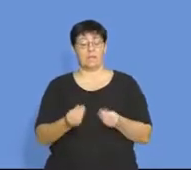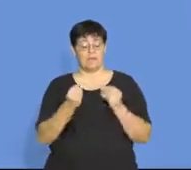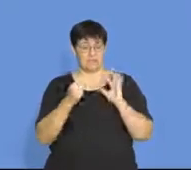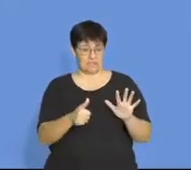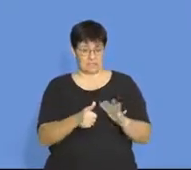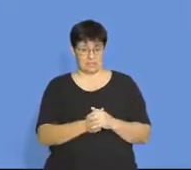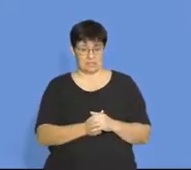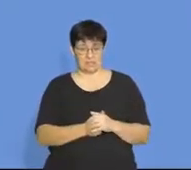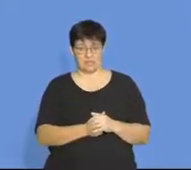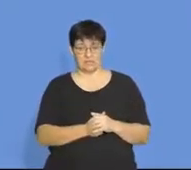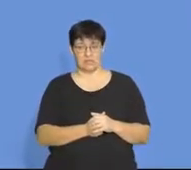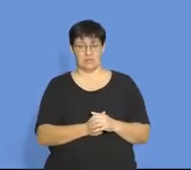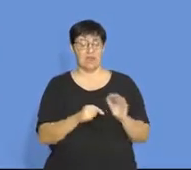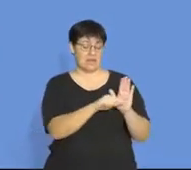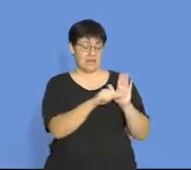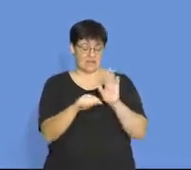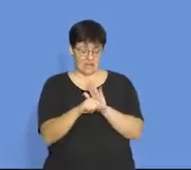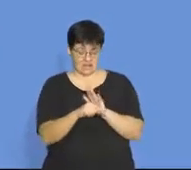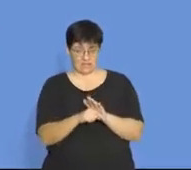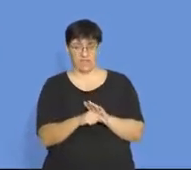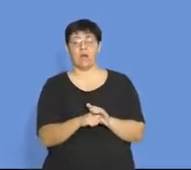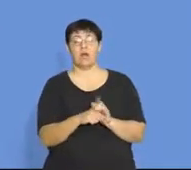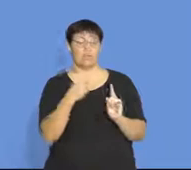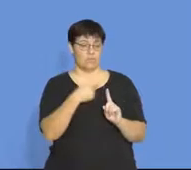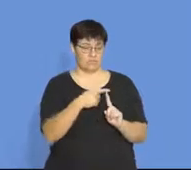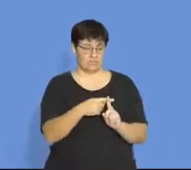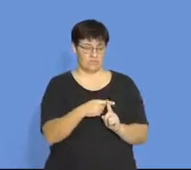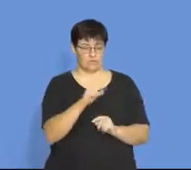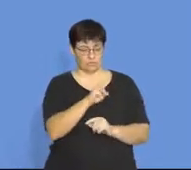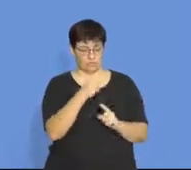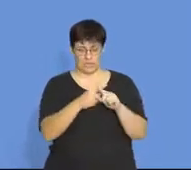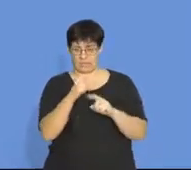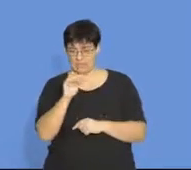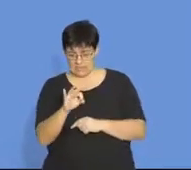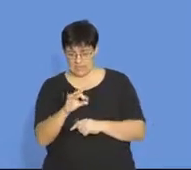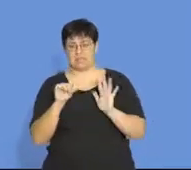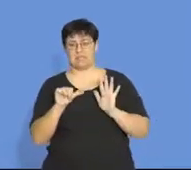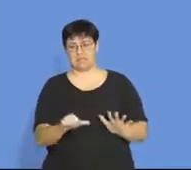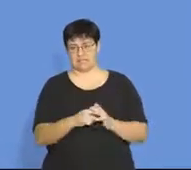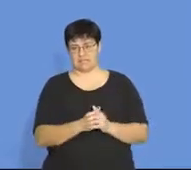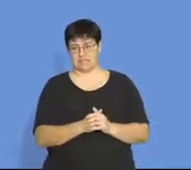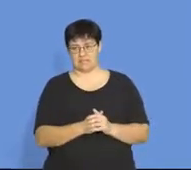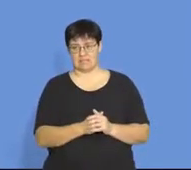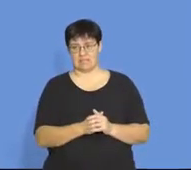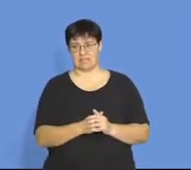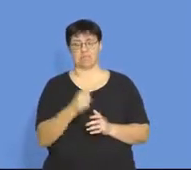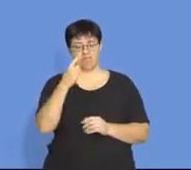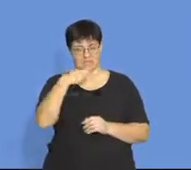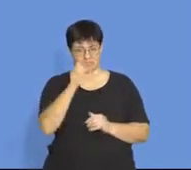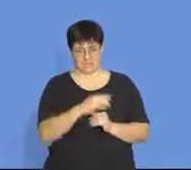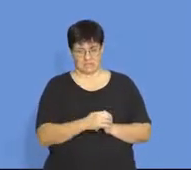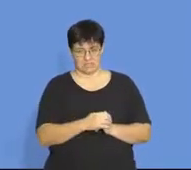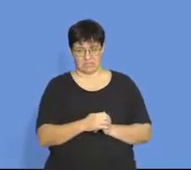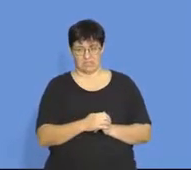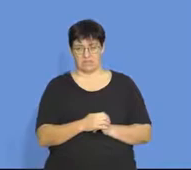must give me 6, right? So negative and negative is a positive. 2 multiplied by 3 will